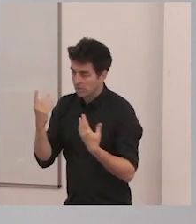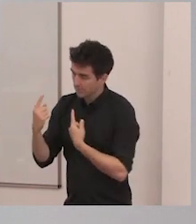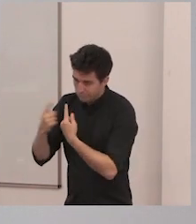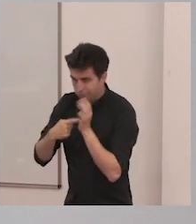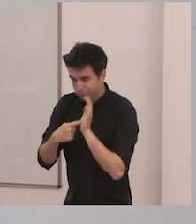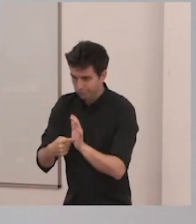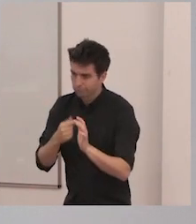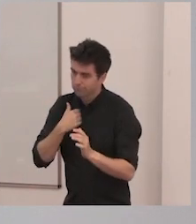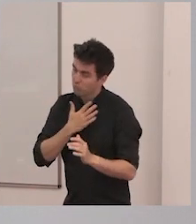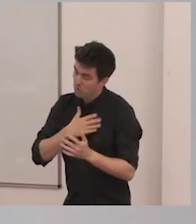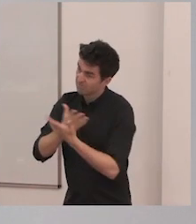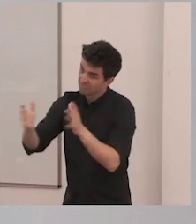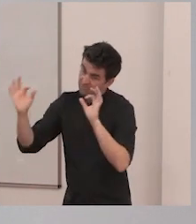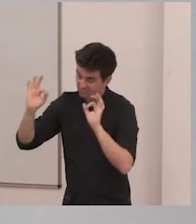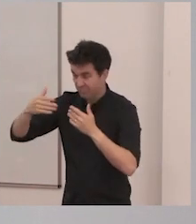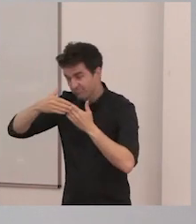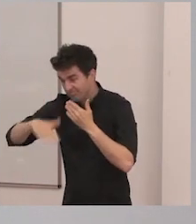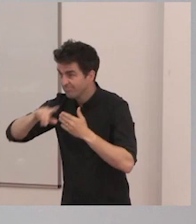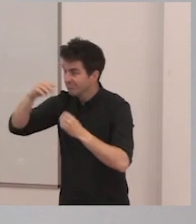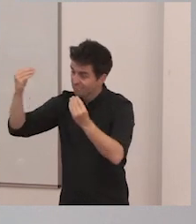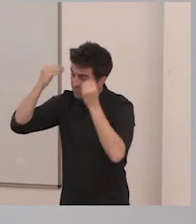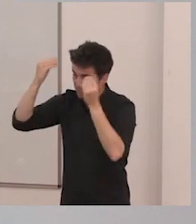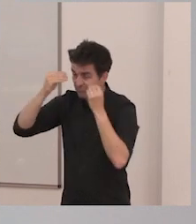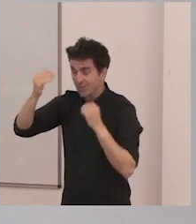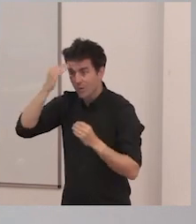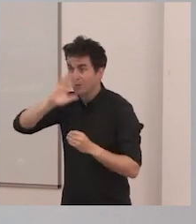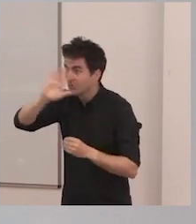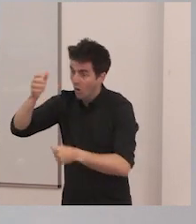very powerful for the future. Thank you.